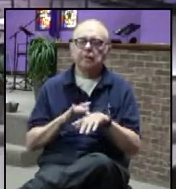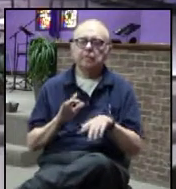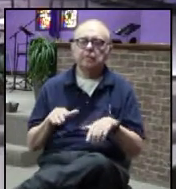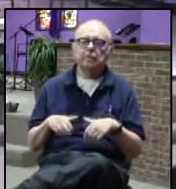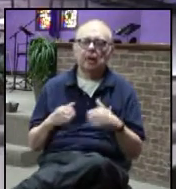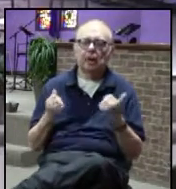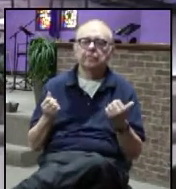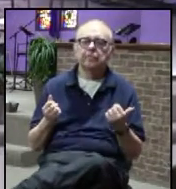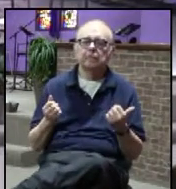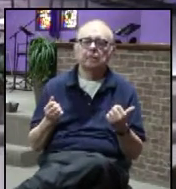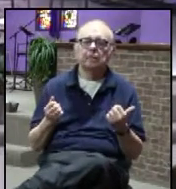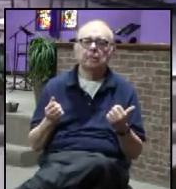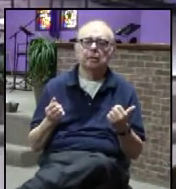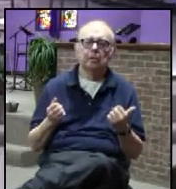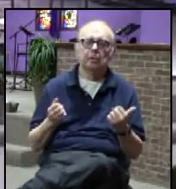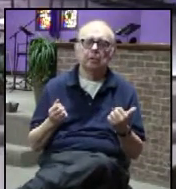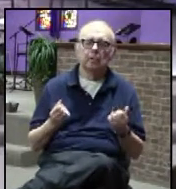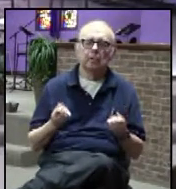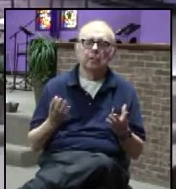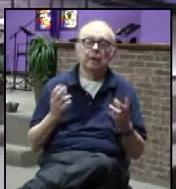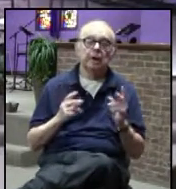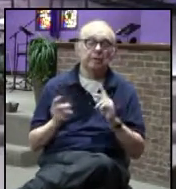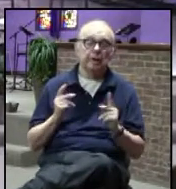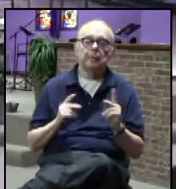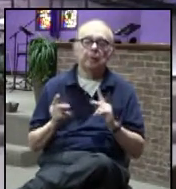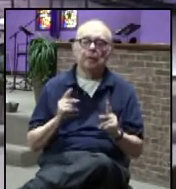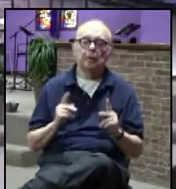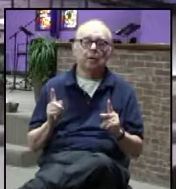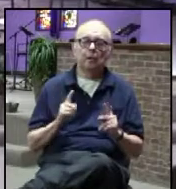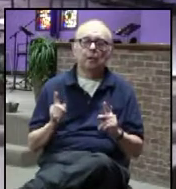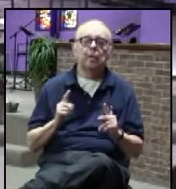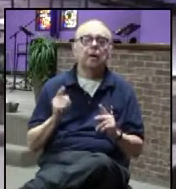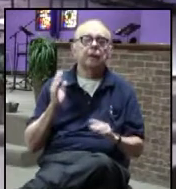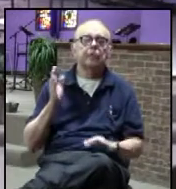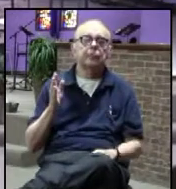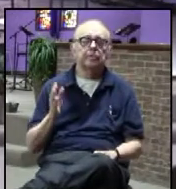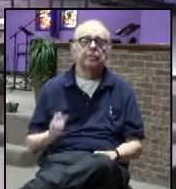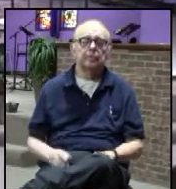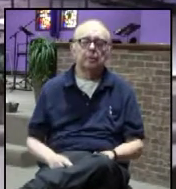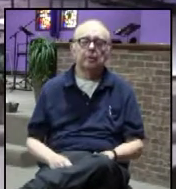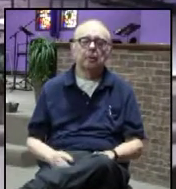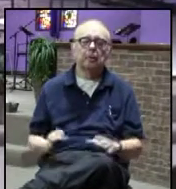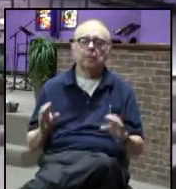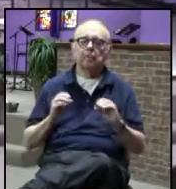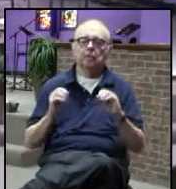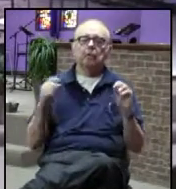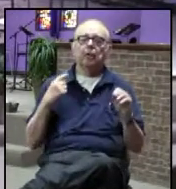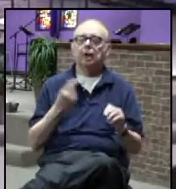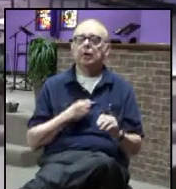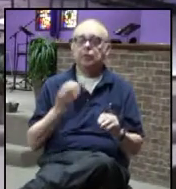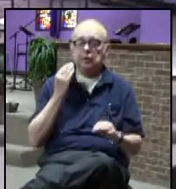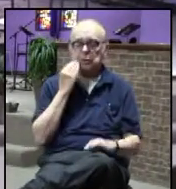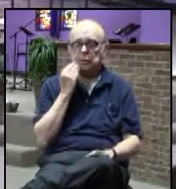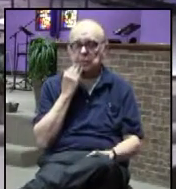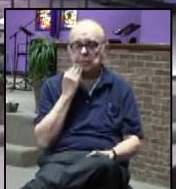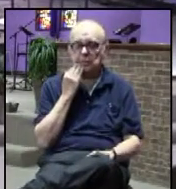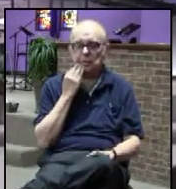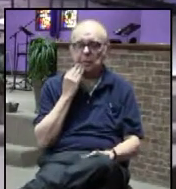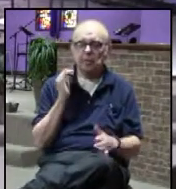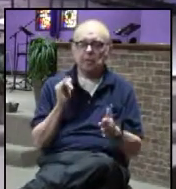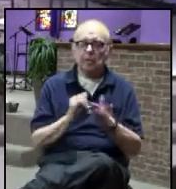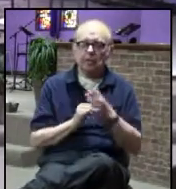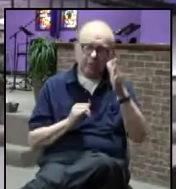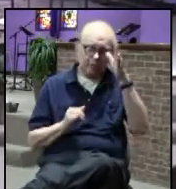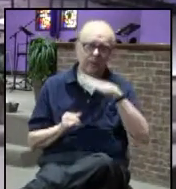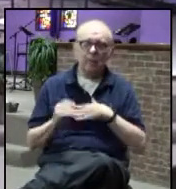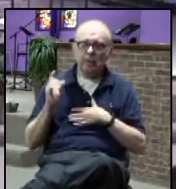lives of multitudes of people in a circle. That none of us knew that this